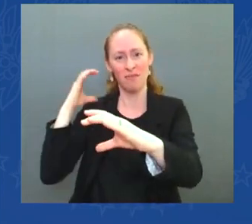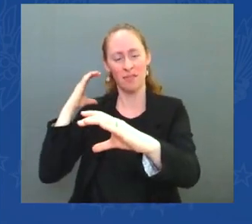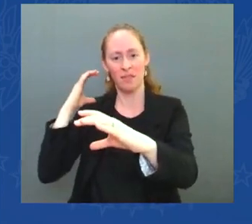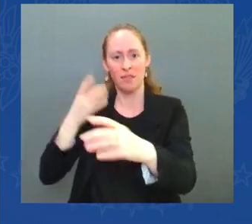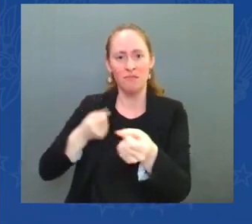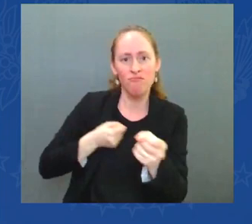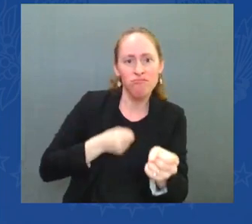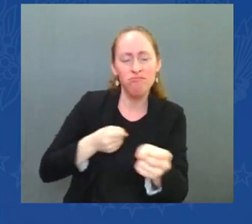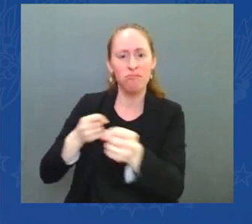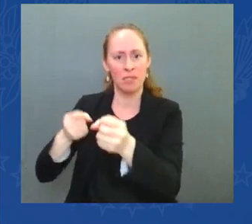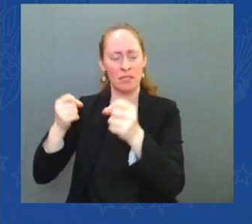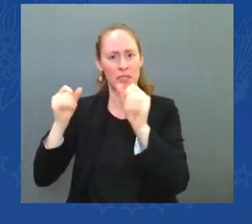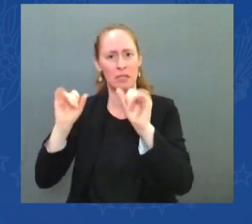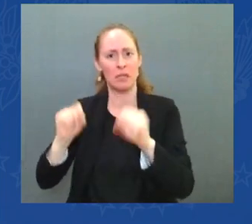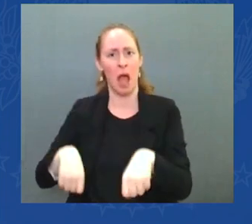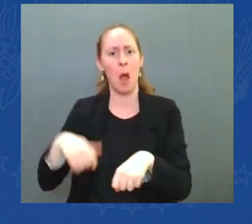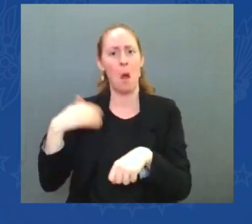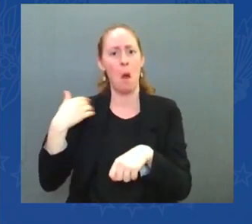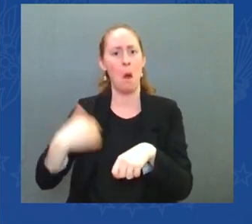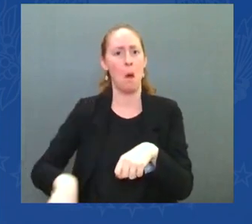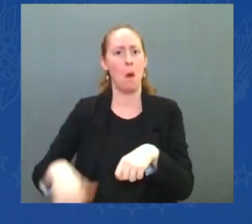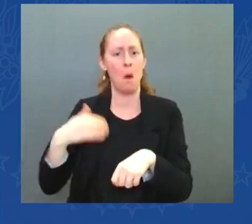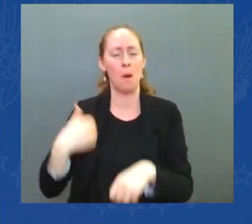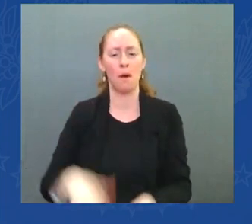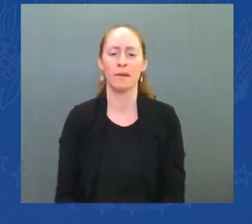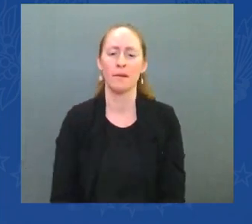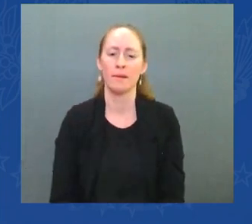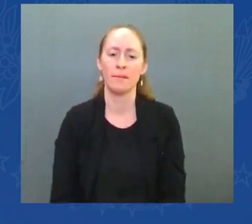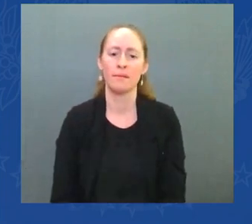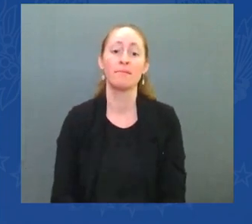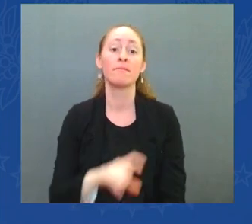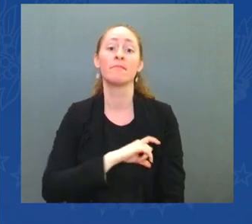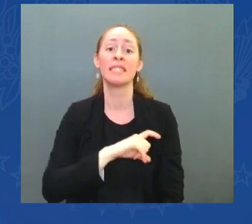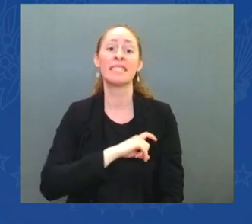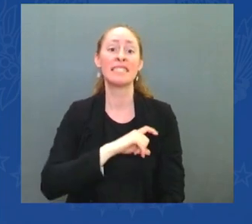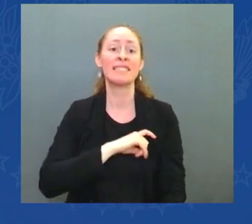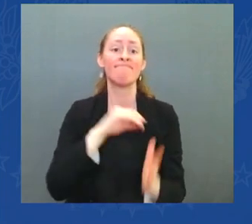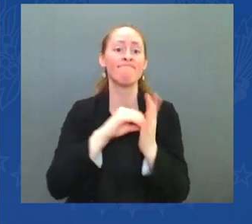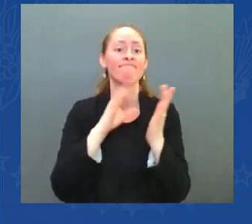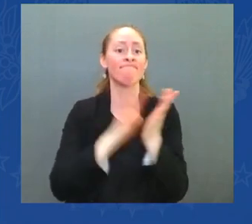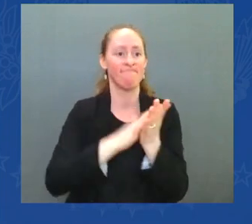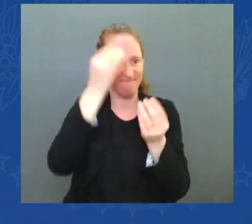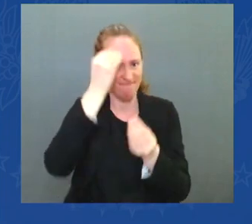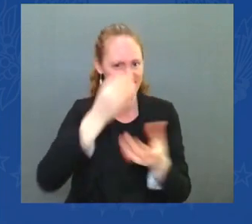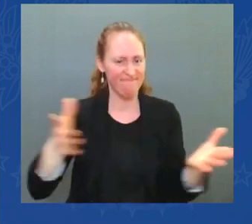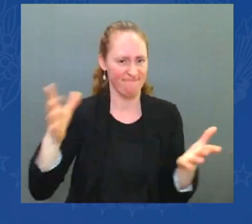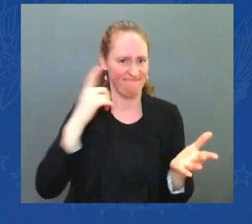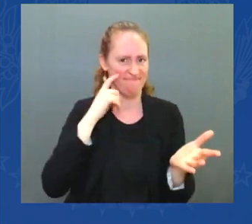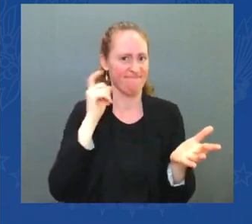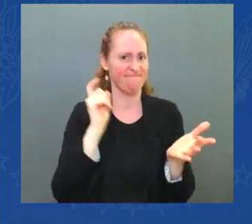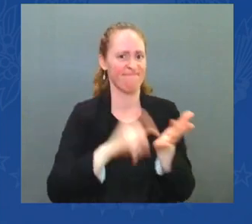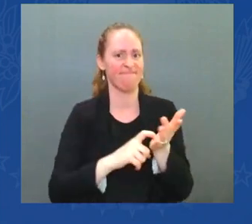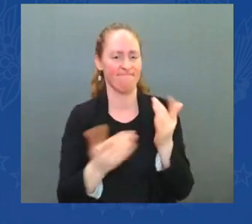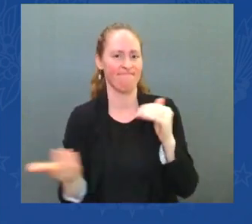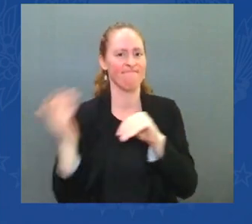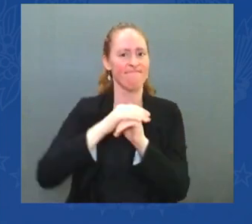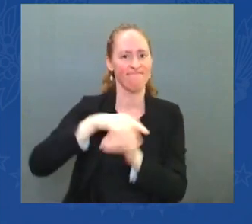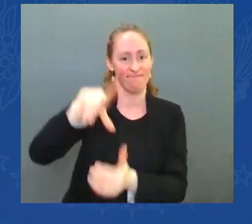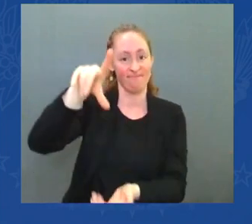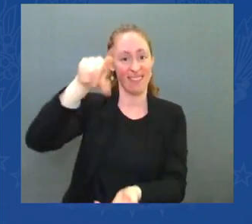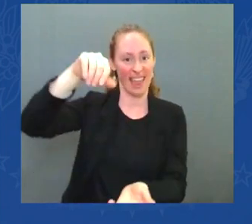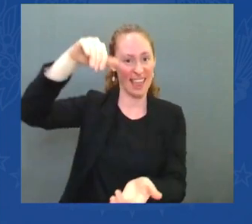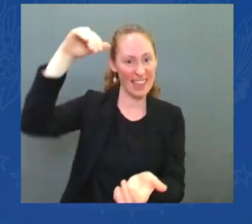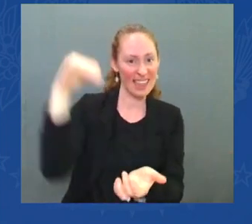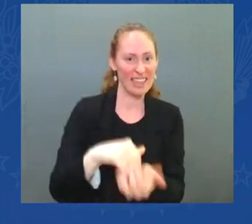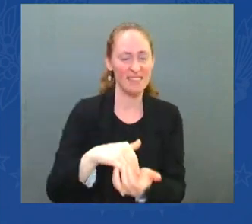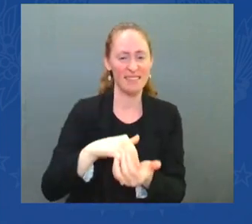enforcement reported approximately 20,000 suspected ghost guns to be to the Bureau of Alcohol, Tobacco,